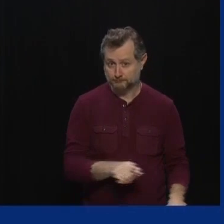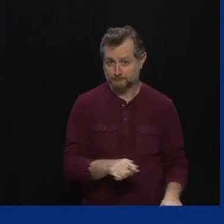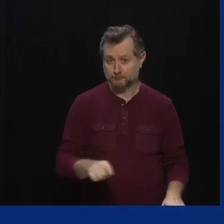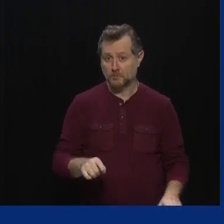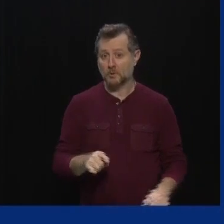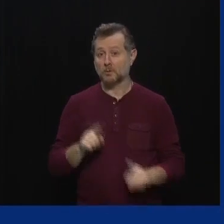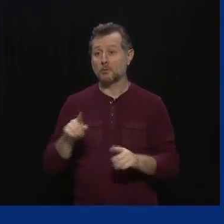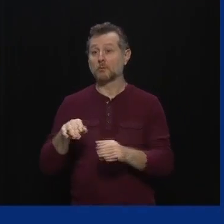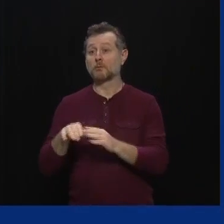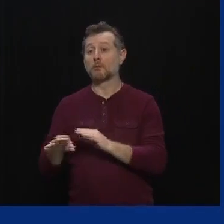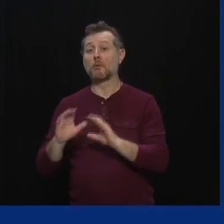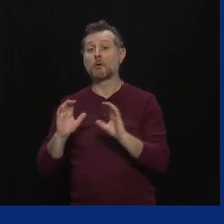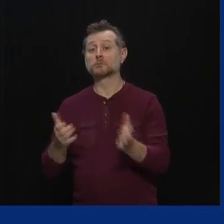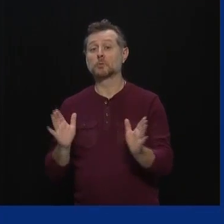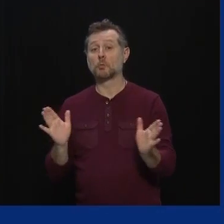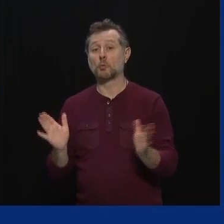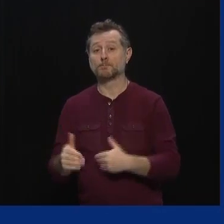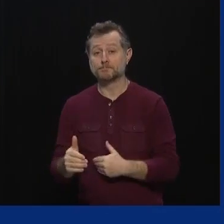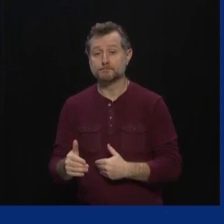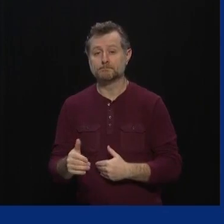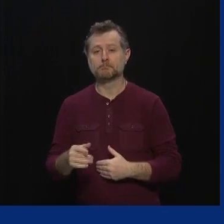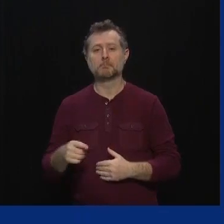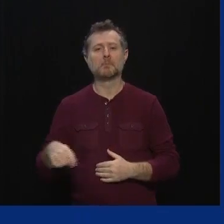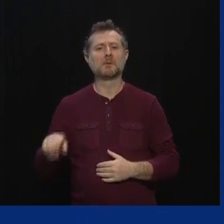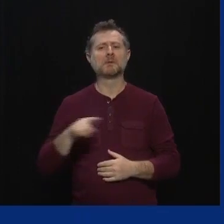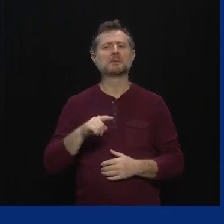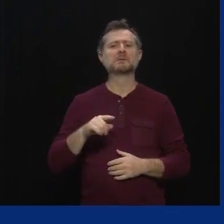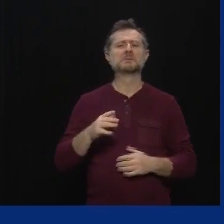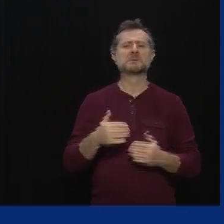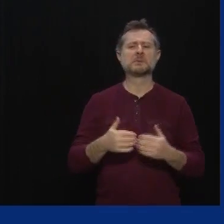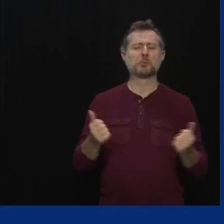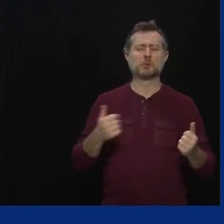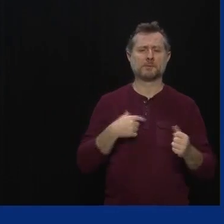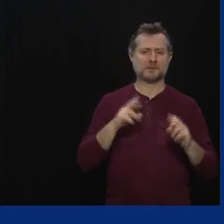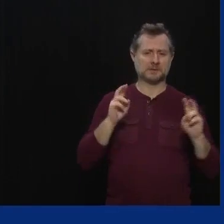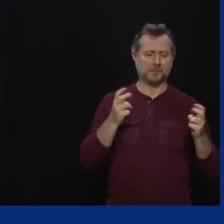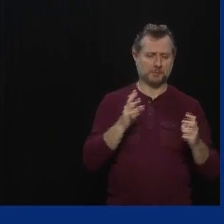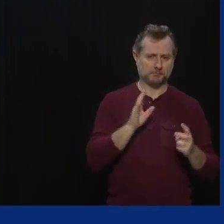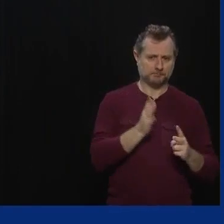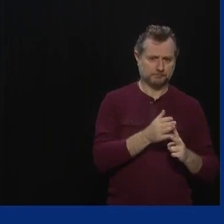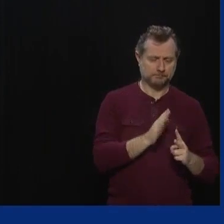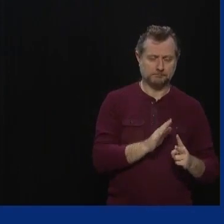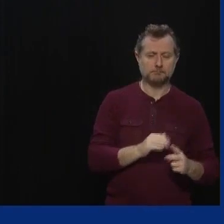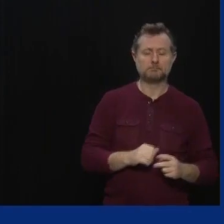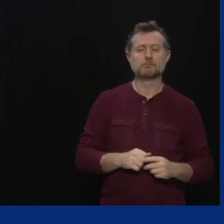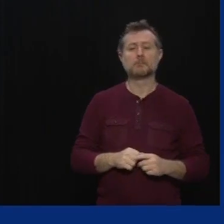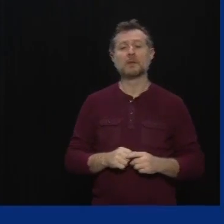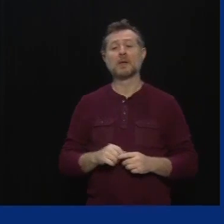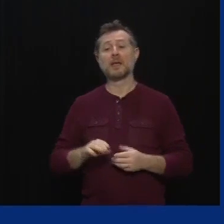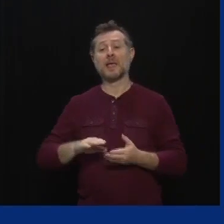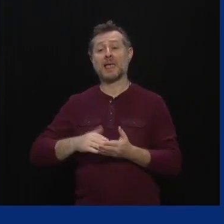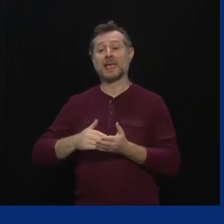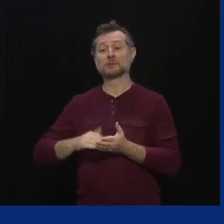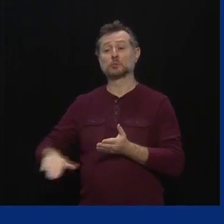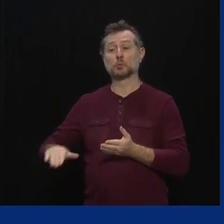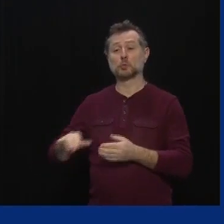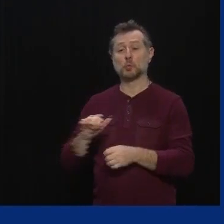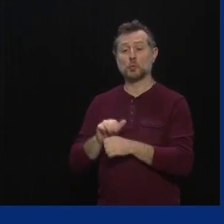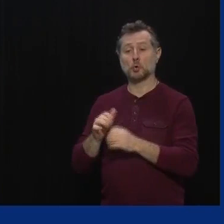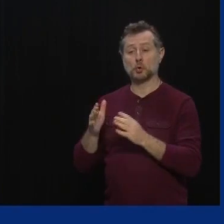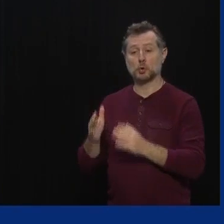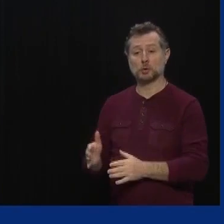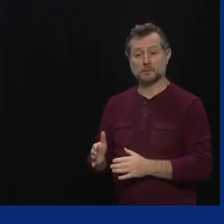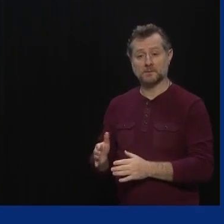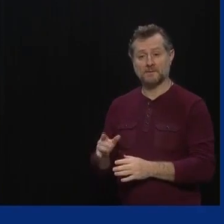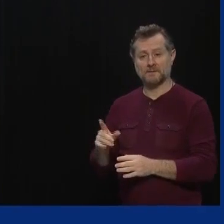And on a separate topic, the Excluded Workers Fund is set to be exhausted by the end of the month. Some